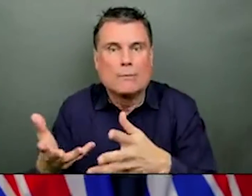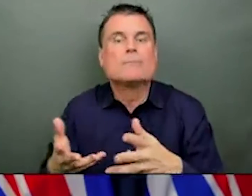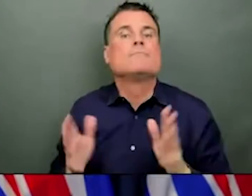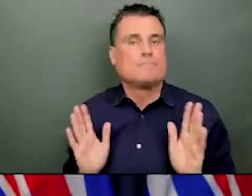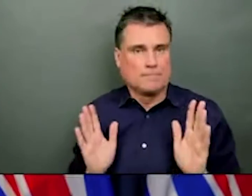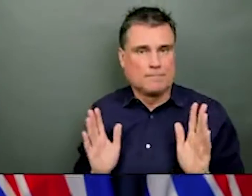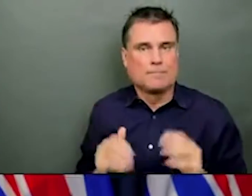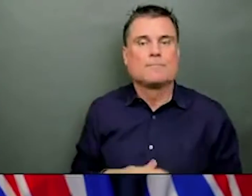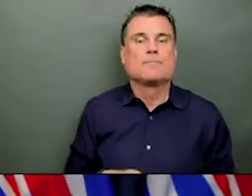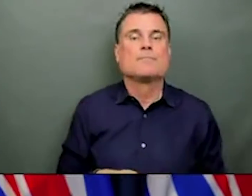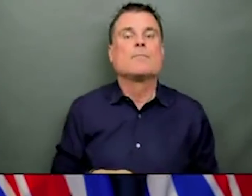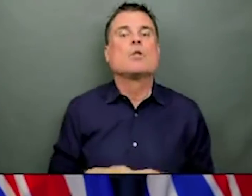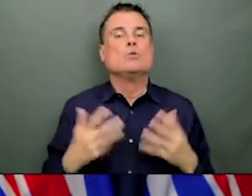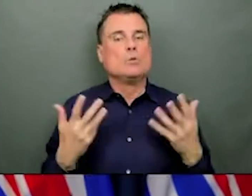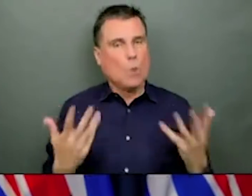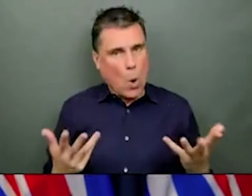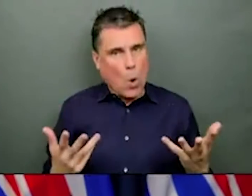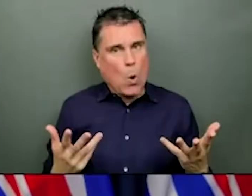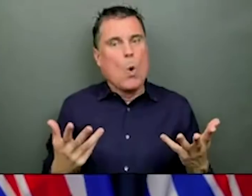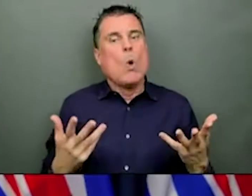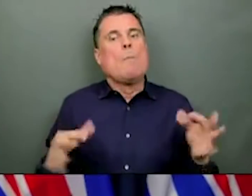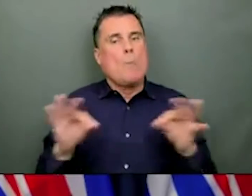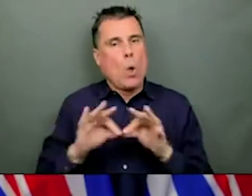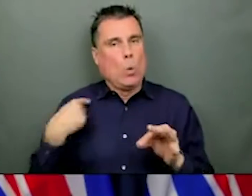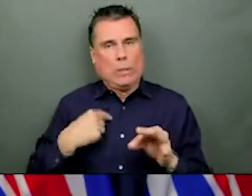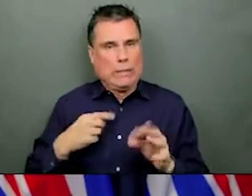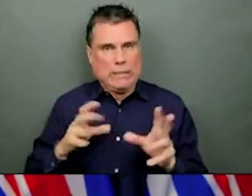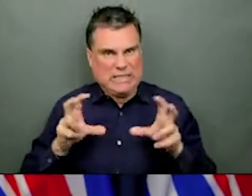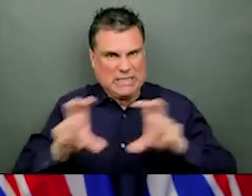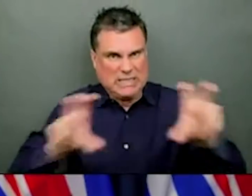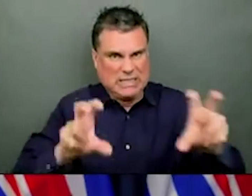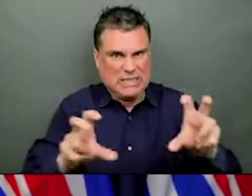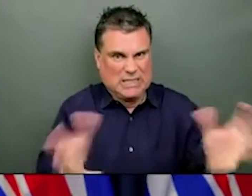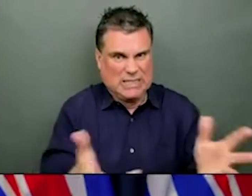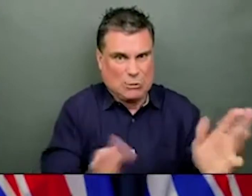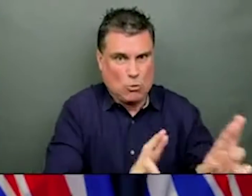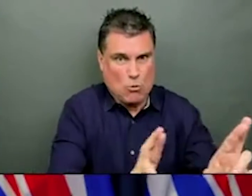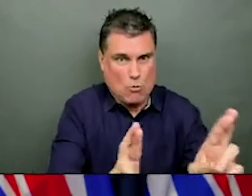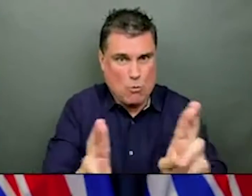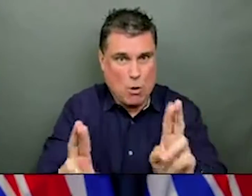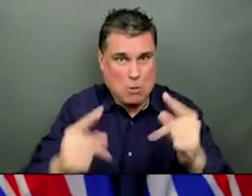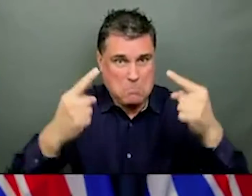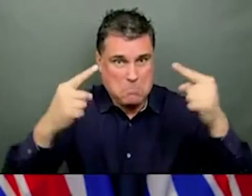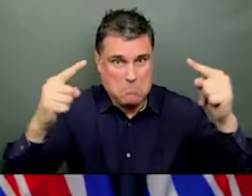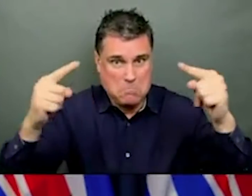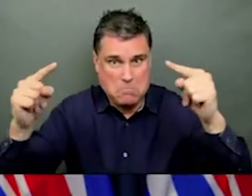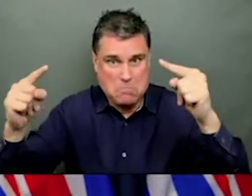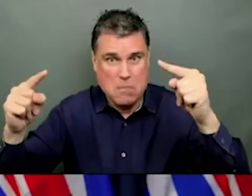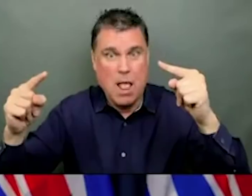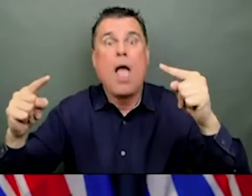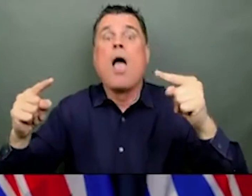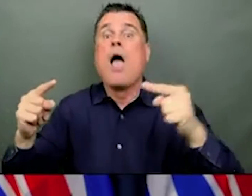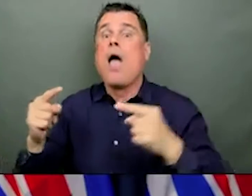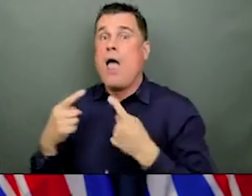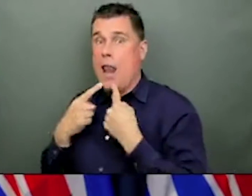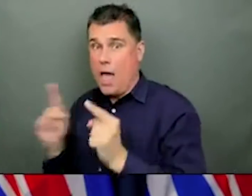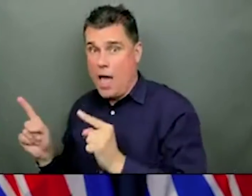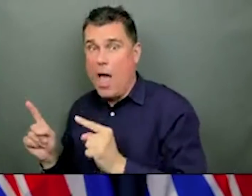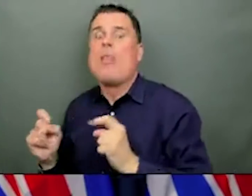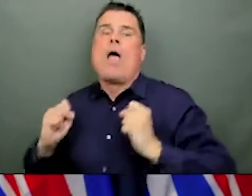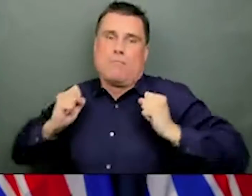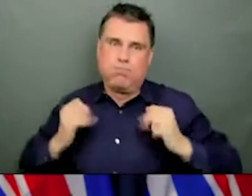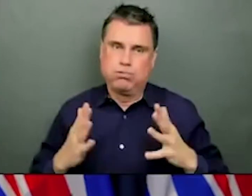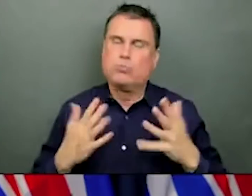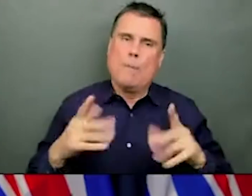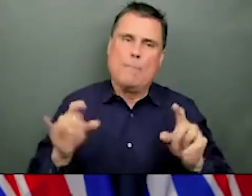people and infrastructure in place. And we're taking steps, as you've already heard from Minister Dix and others, to correct that today and throughout the rest of the week,